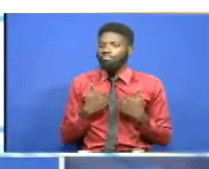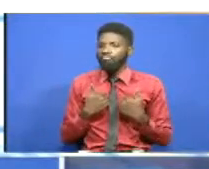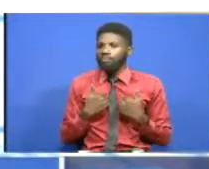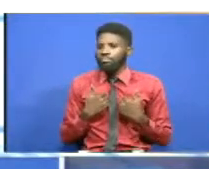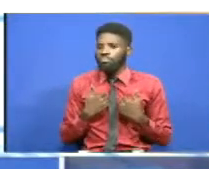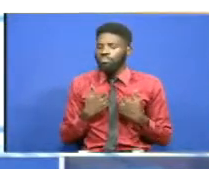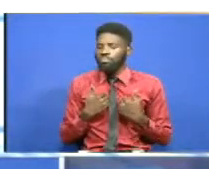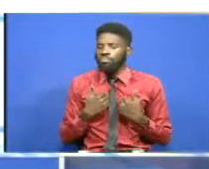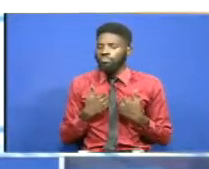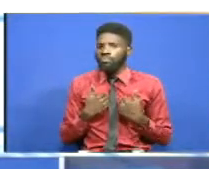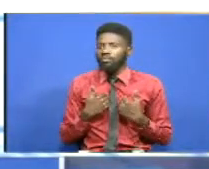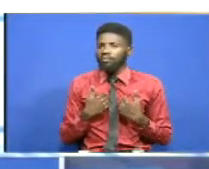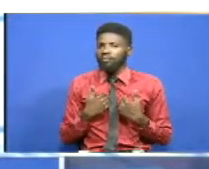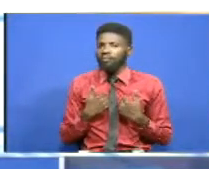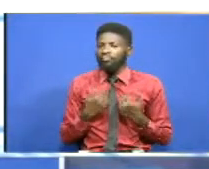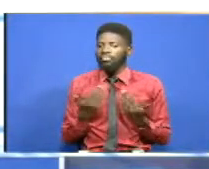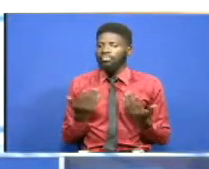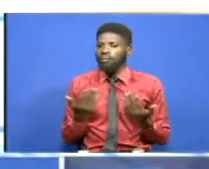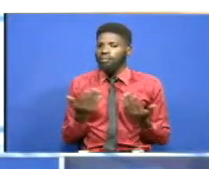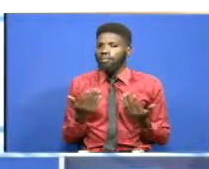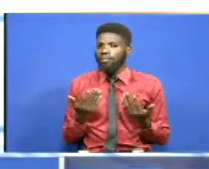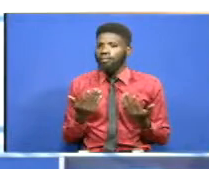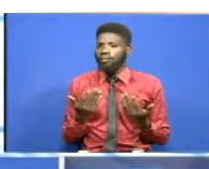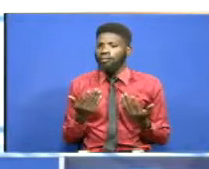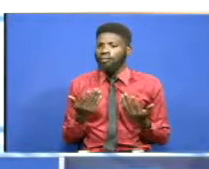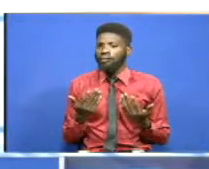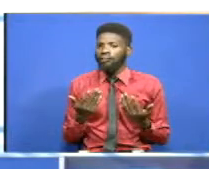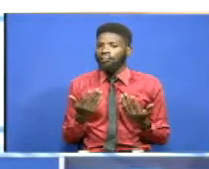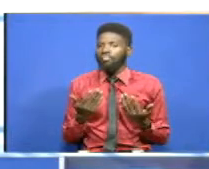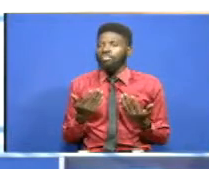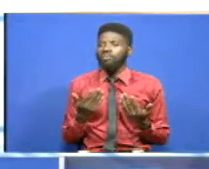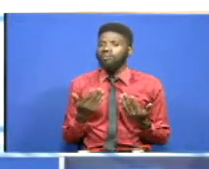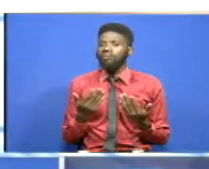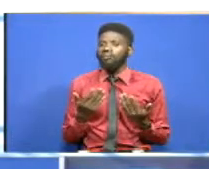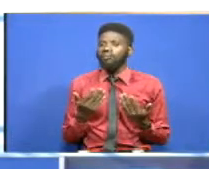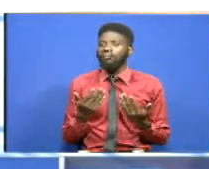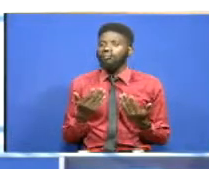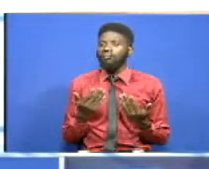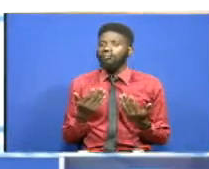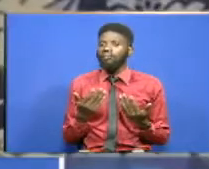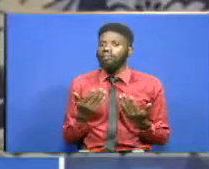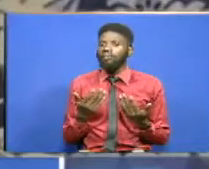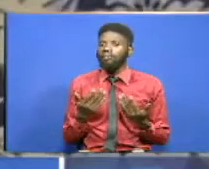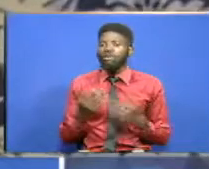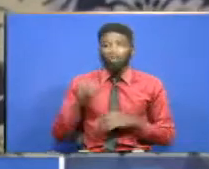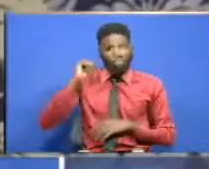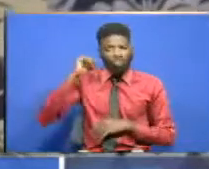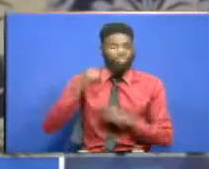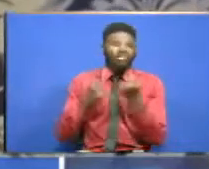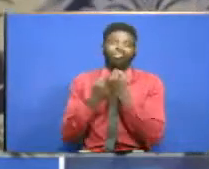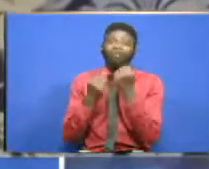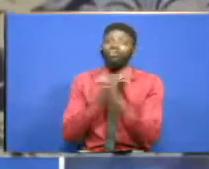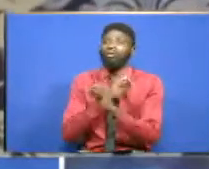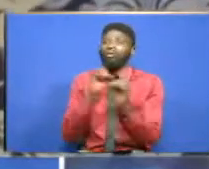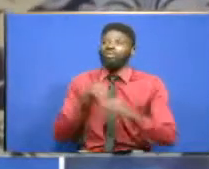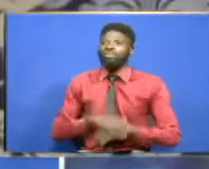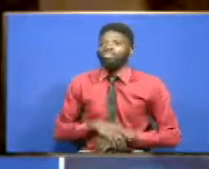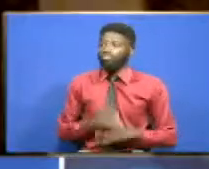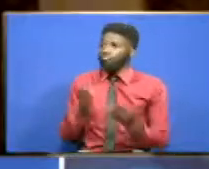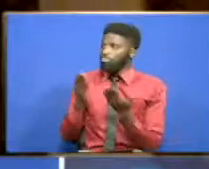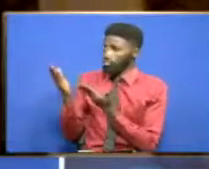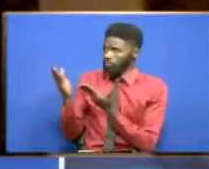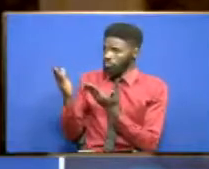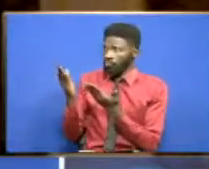to what are in the political country at times called political will. These are stakeholders at Uongozi